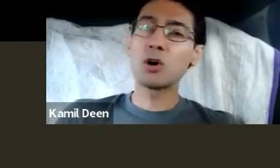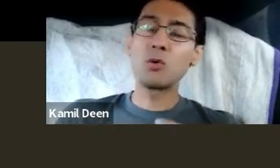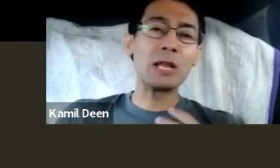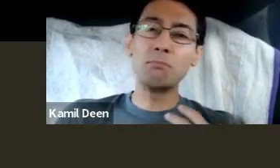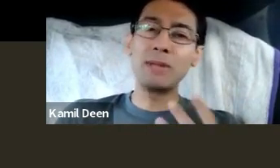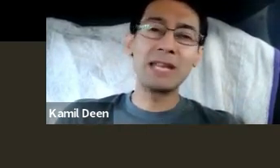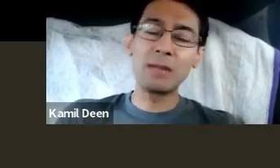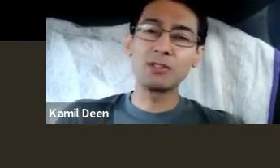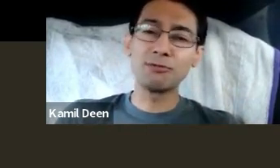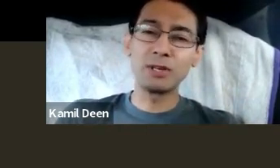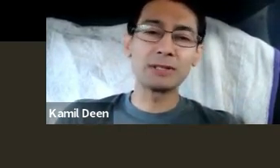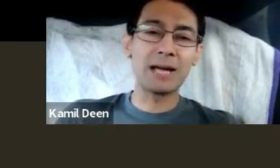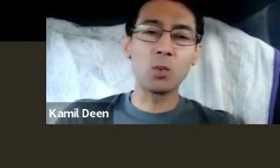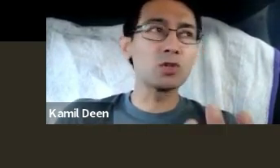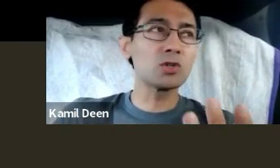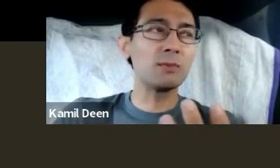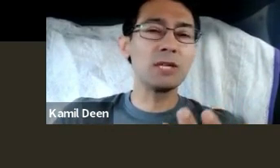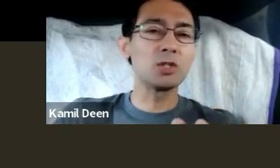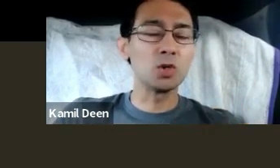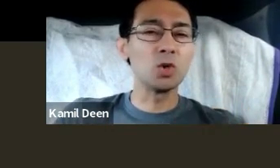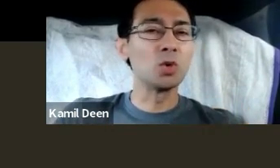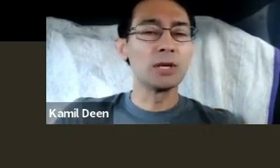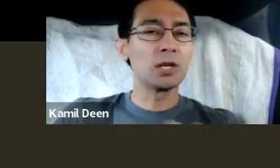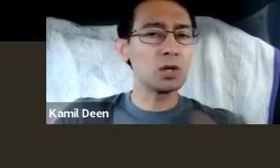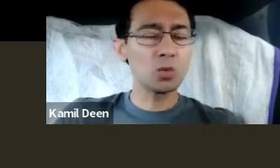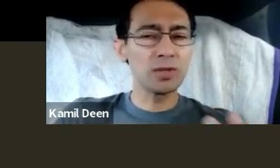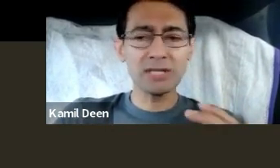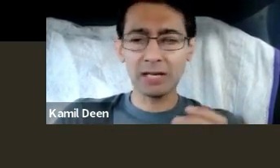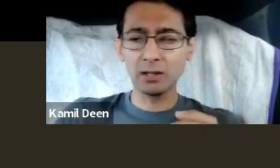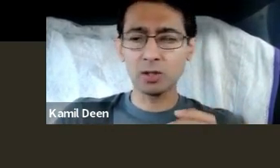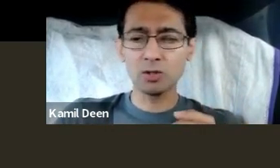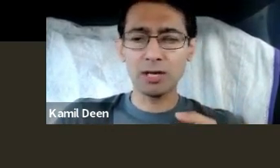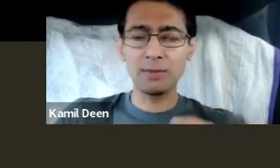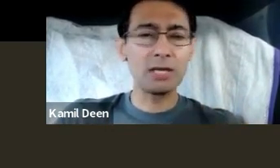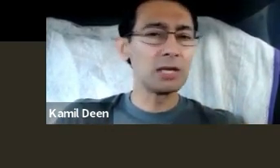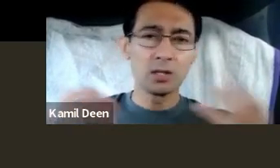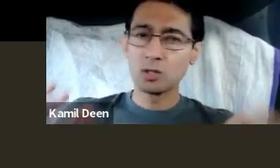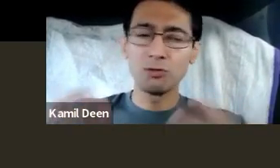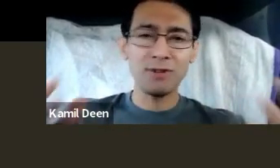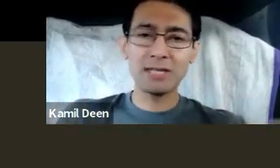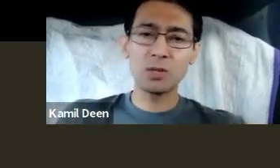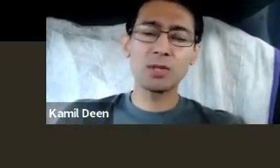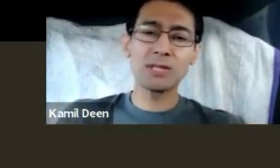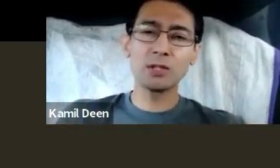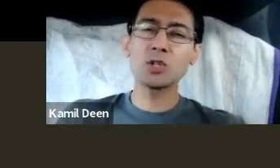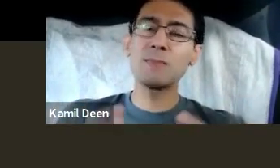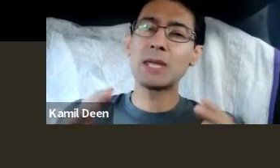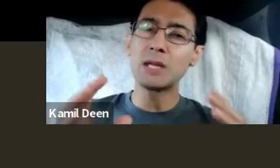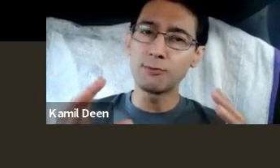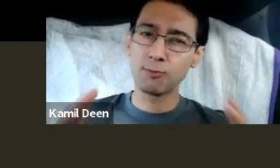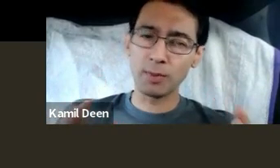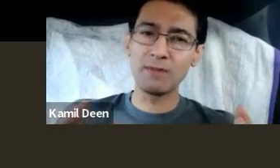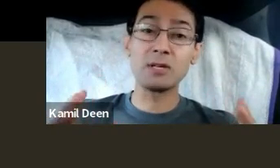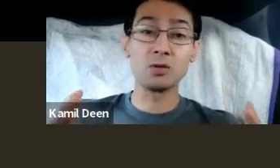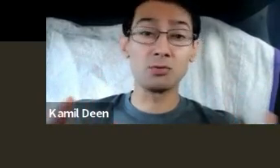Unless you're a really big name in the field, I wouldn't try to be too cute with the title. Don't try to be too fancy with the title. Just make